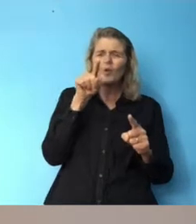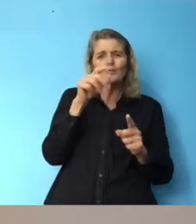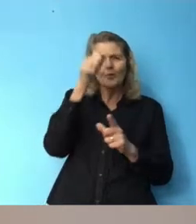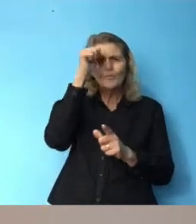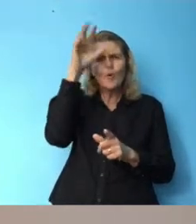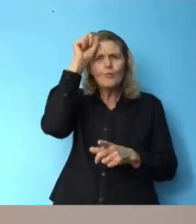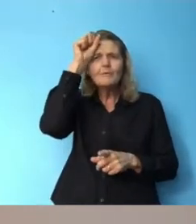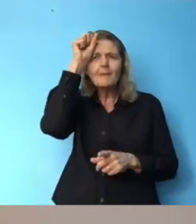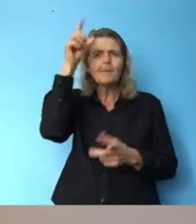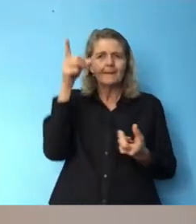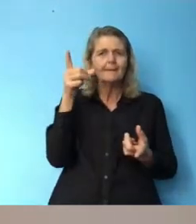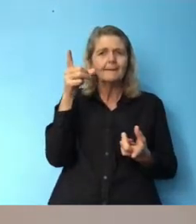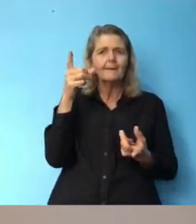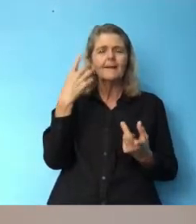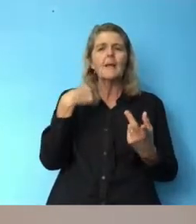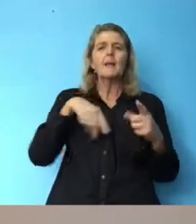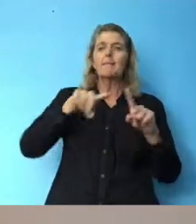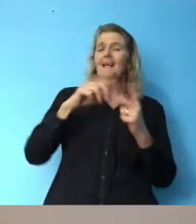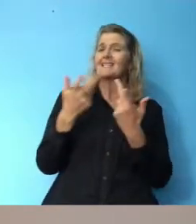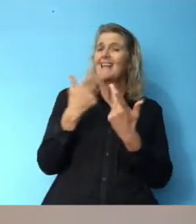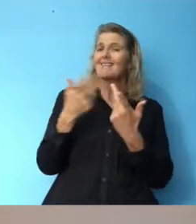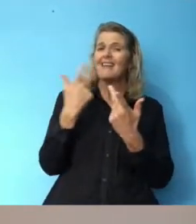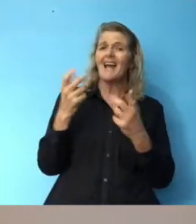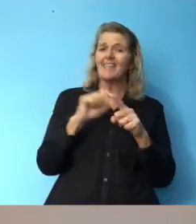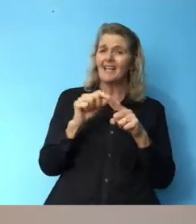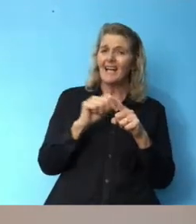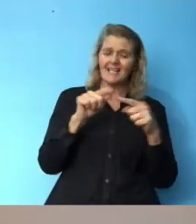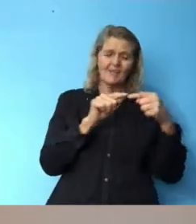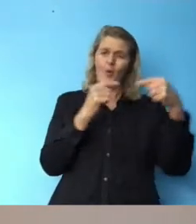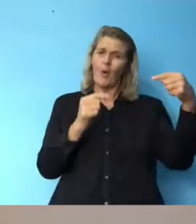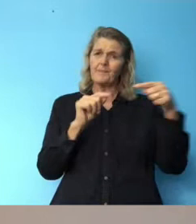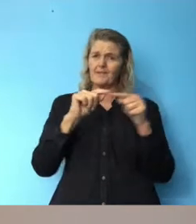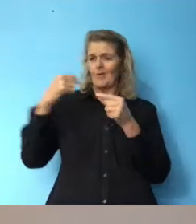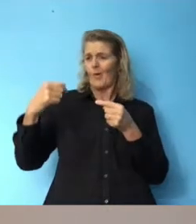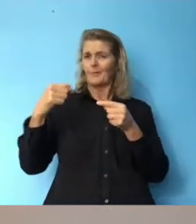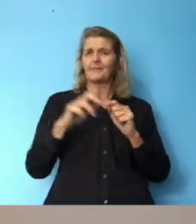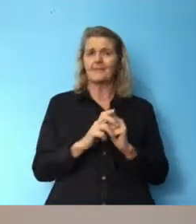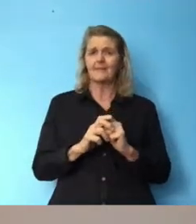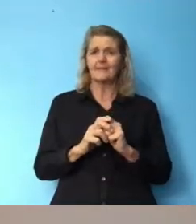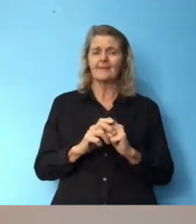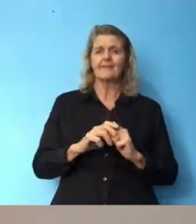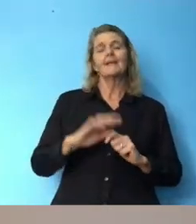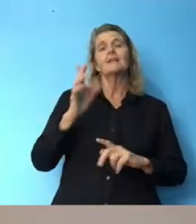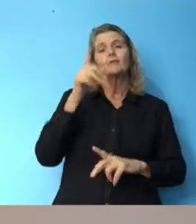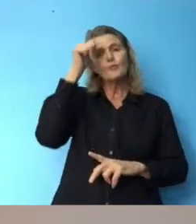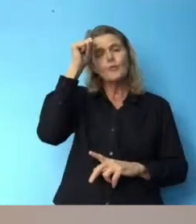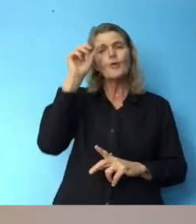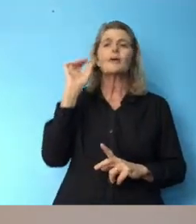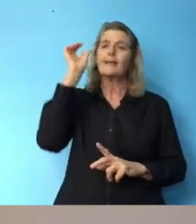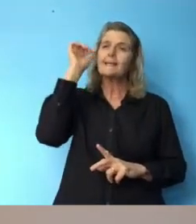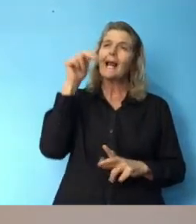mixing. Our complementary colours sit opposite each other, so yellow and purple are colours that work really nice